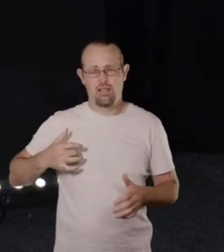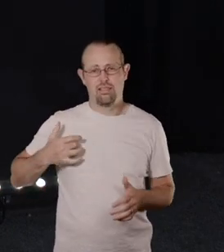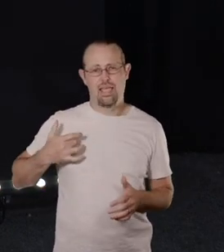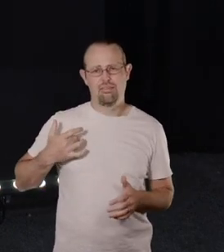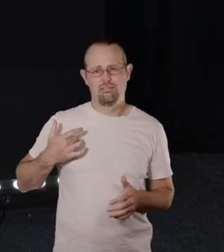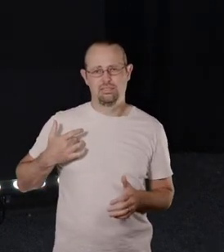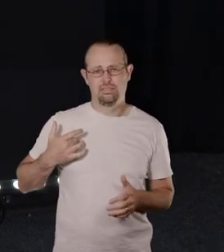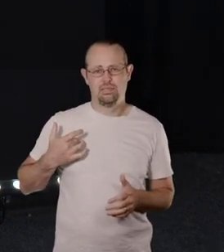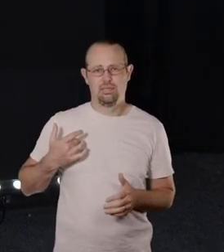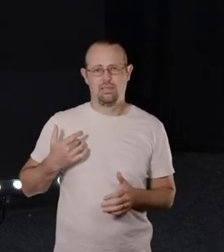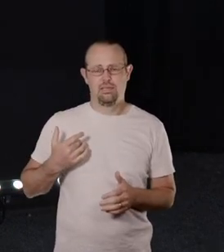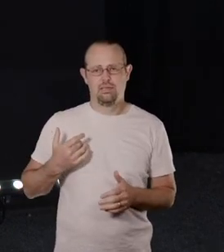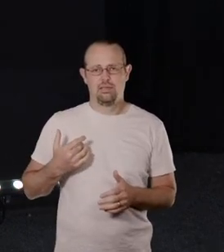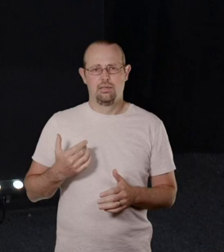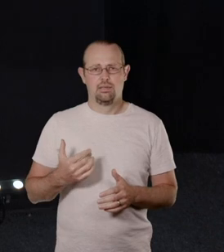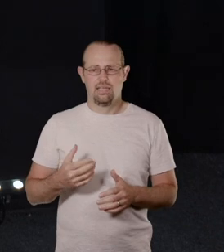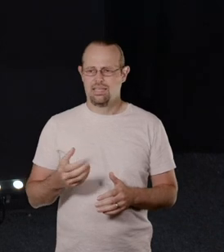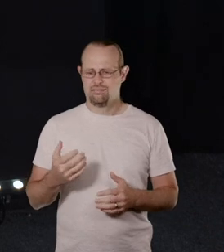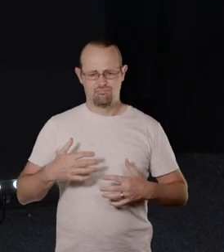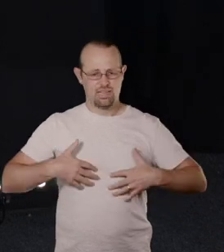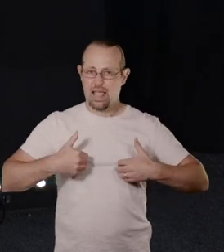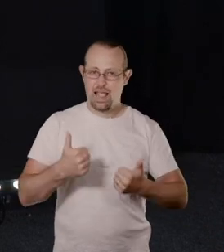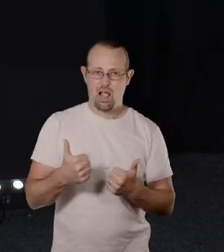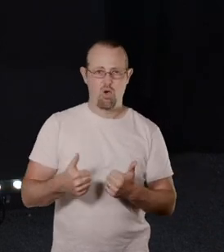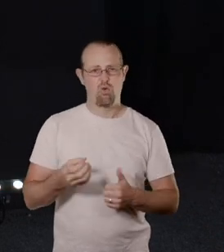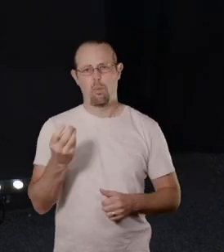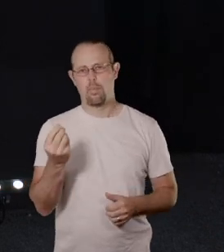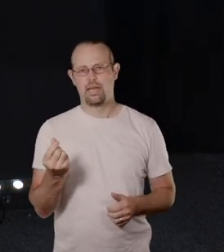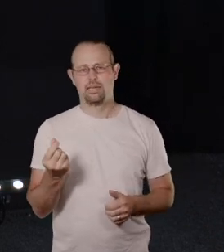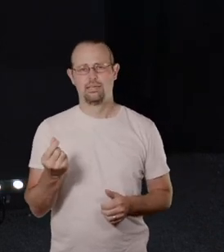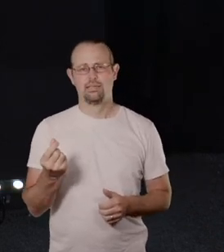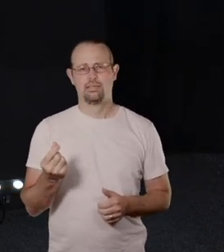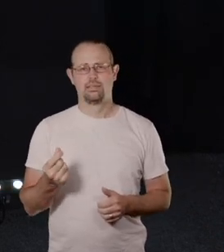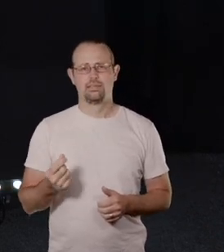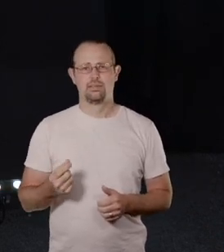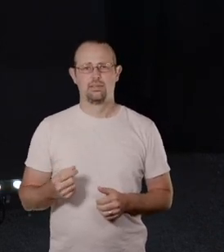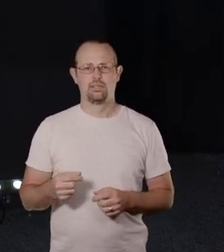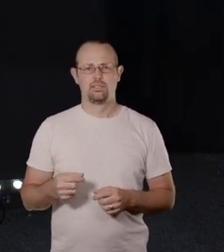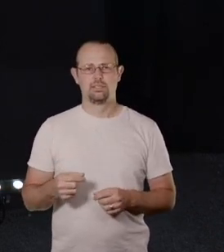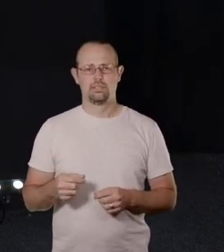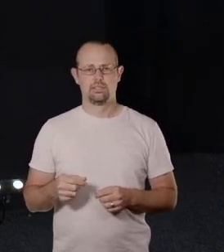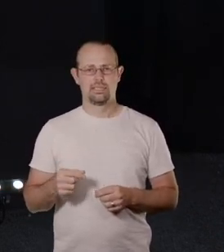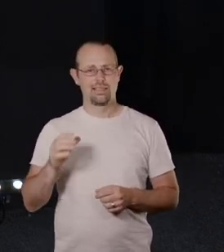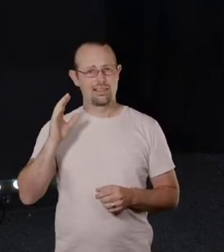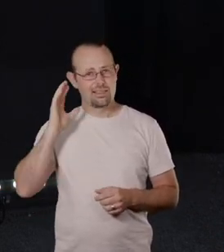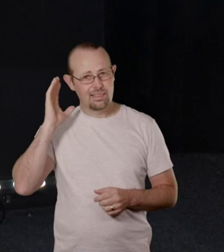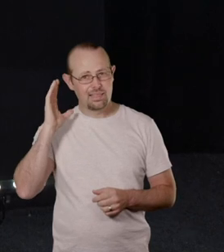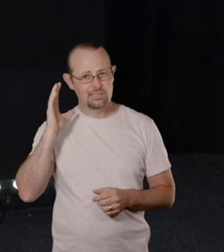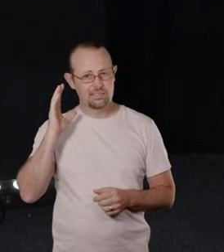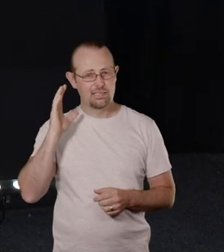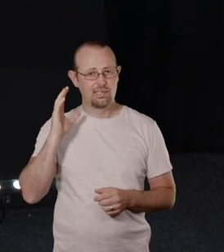gaping chasm when it comes to the finance and the picture that we're looking at this month. Tune into this, listen in